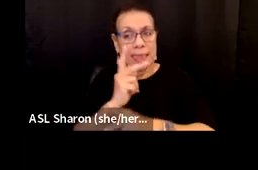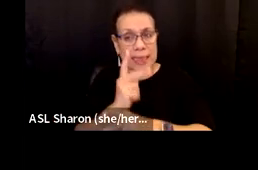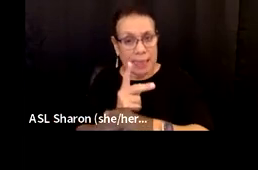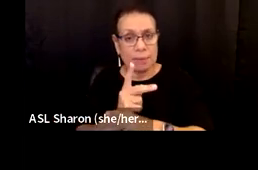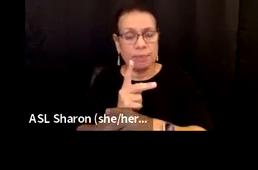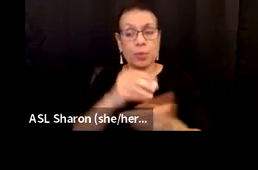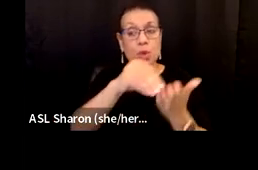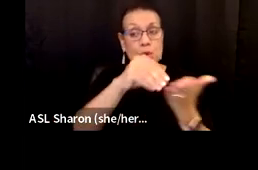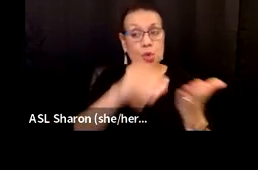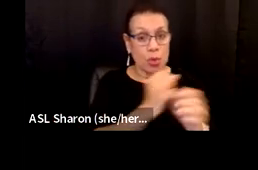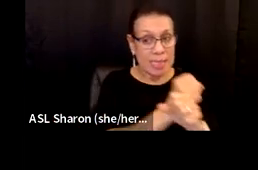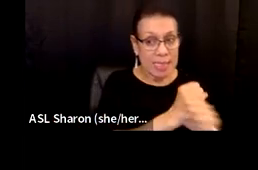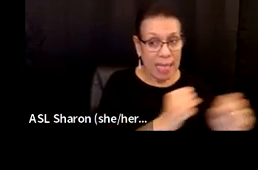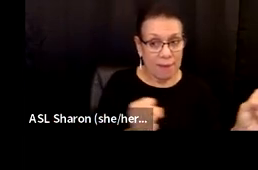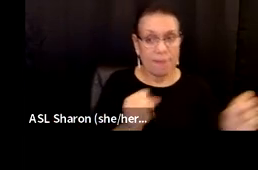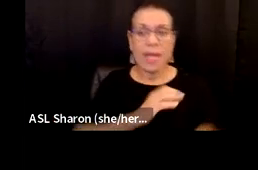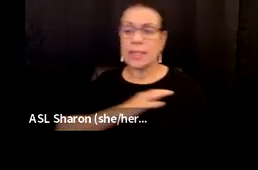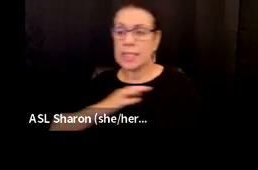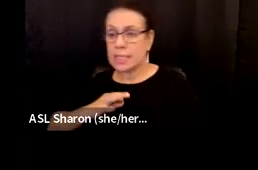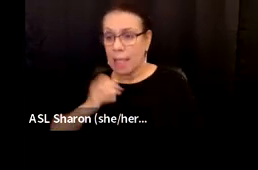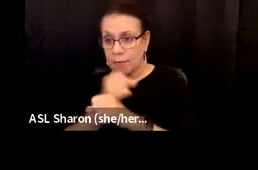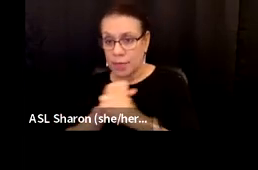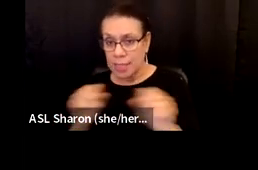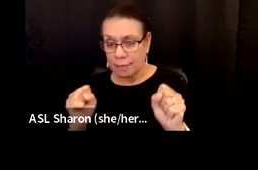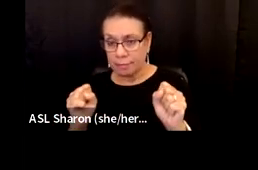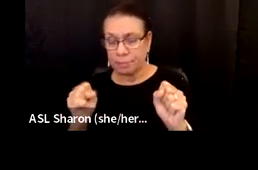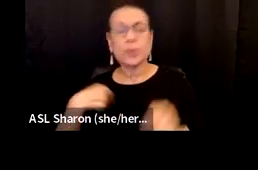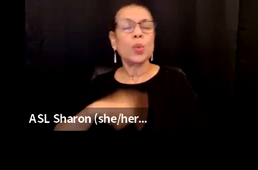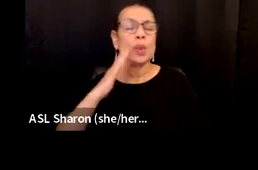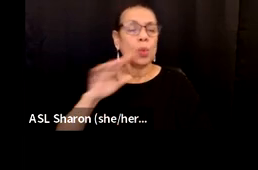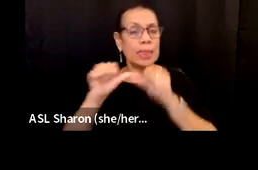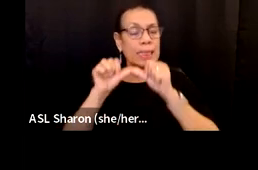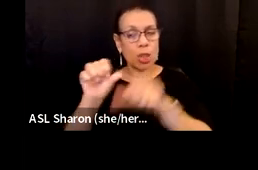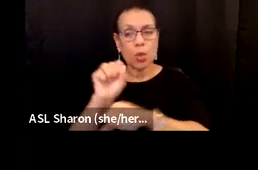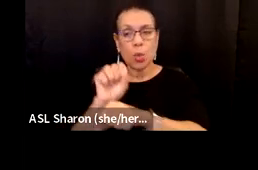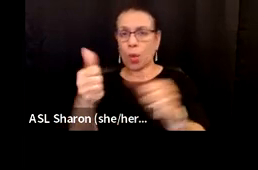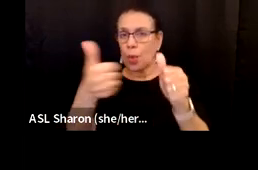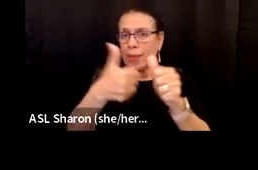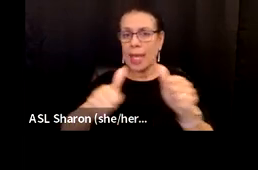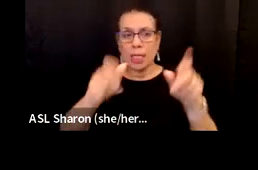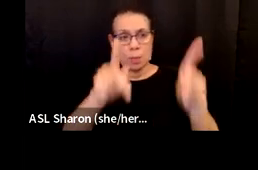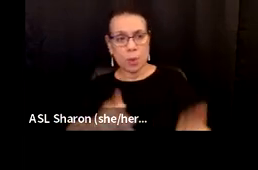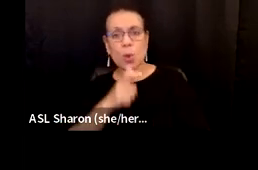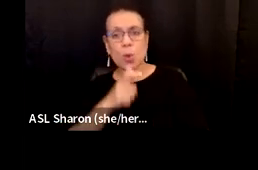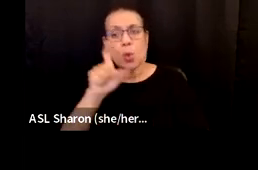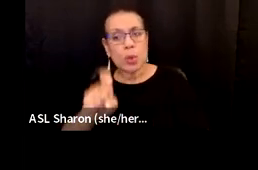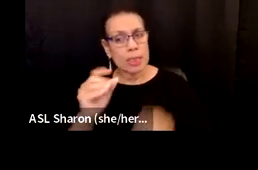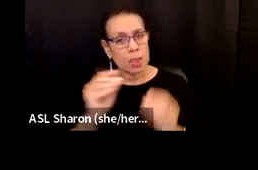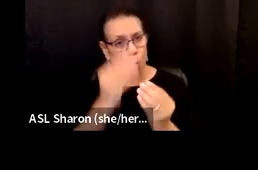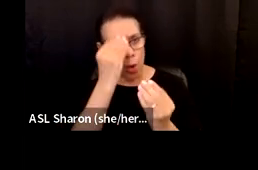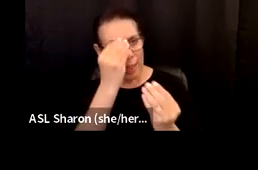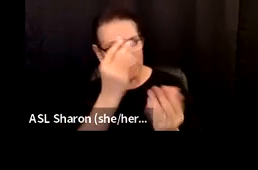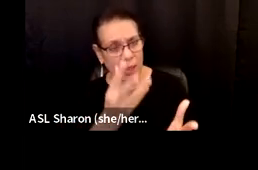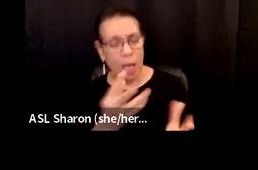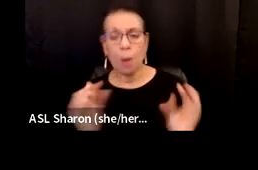for our students and our staff we're going to continue to work with any employee who needs more information or